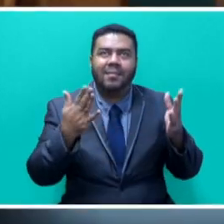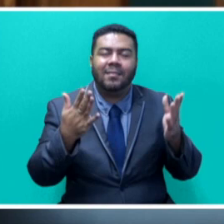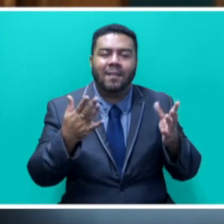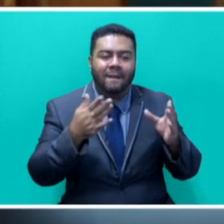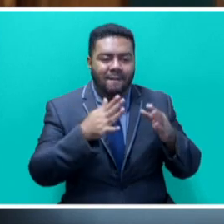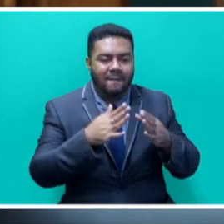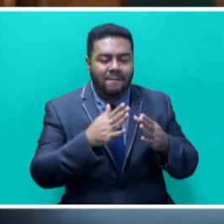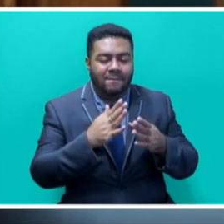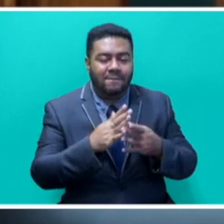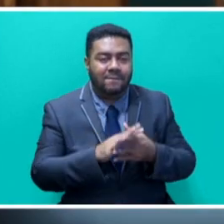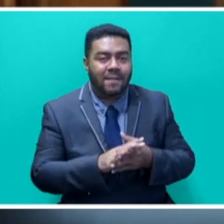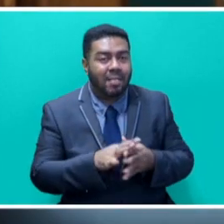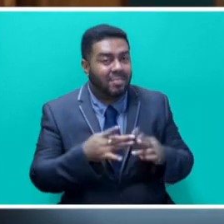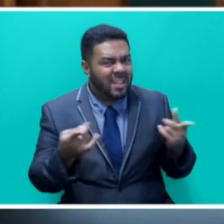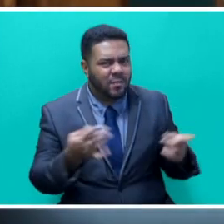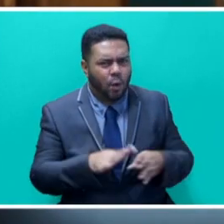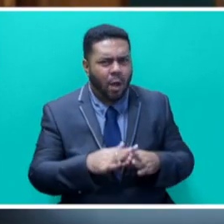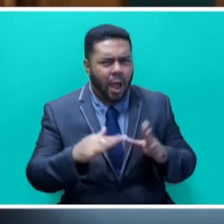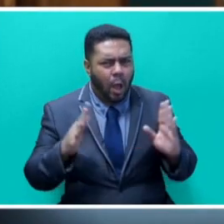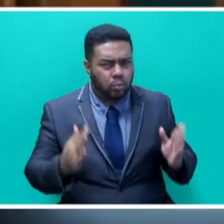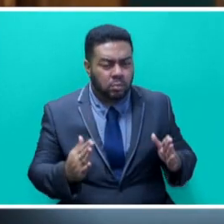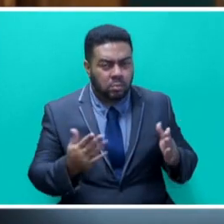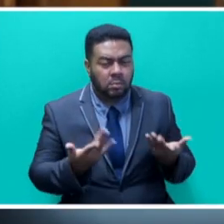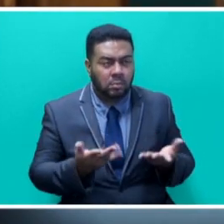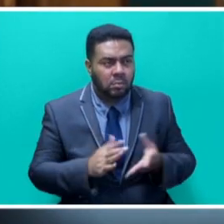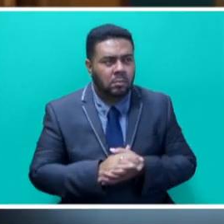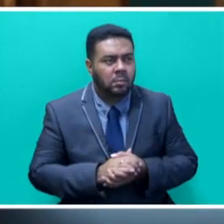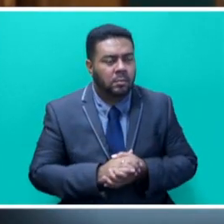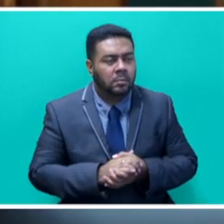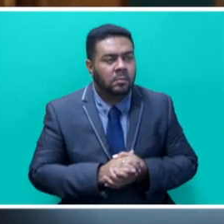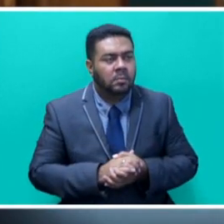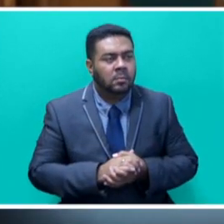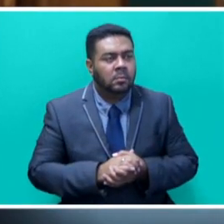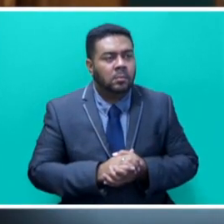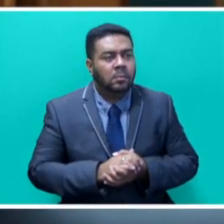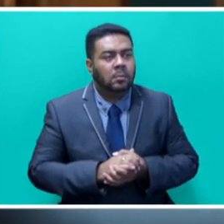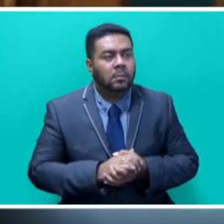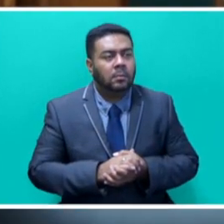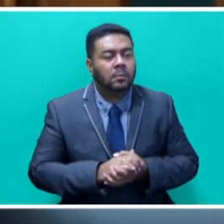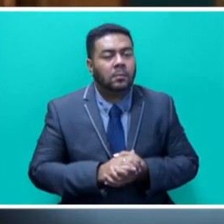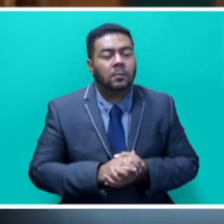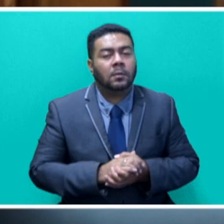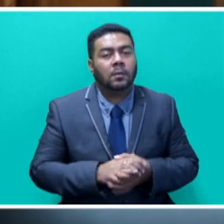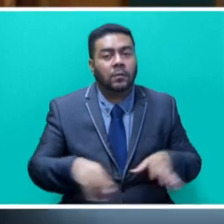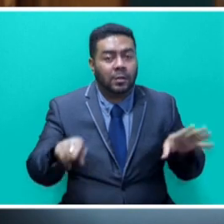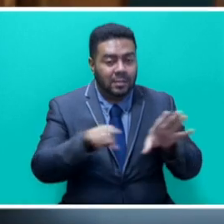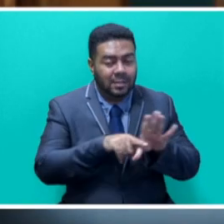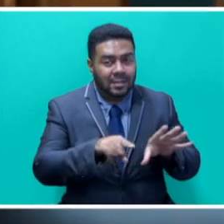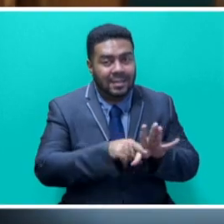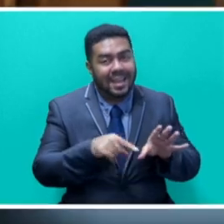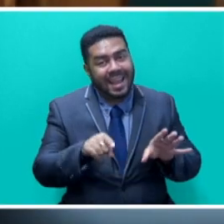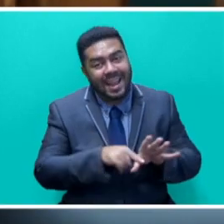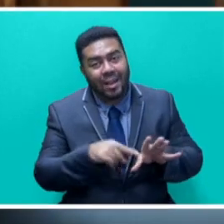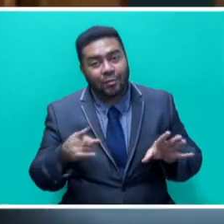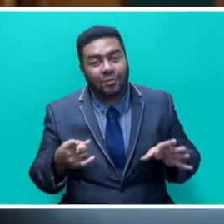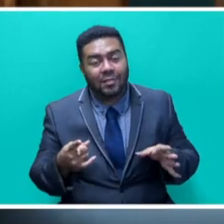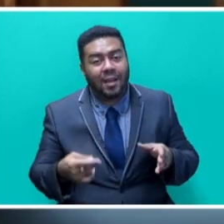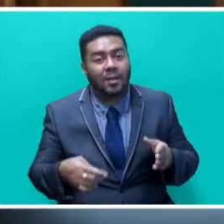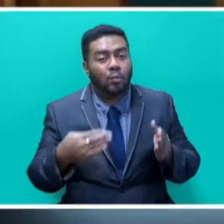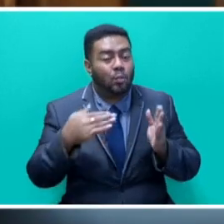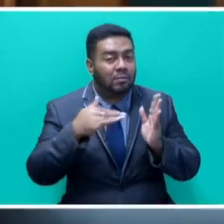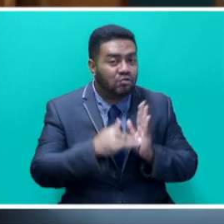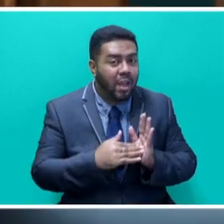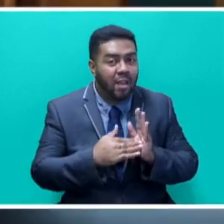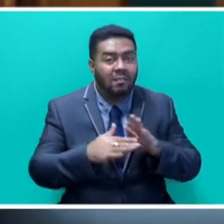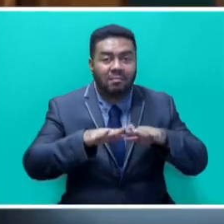is also further potential in other mahogany value-added products like interior and exterior furniture components, door